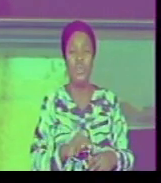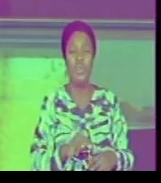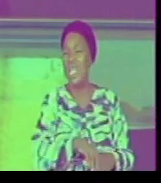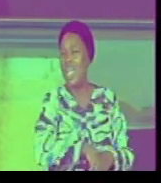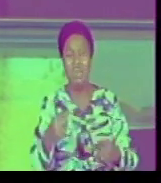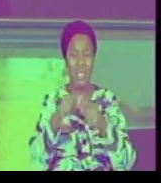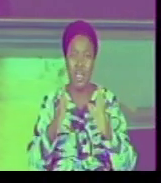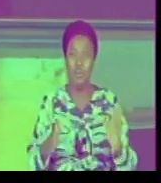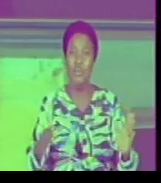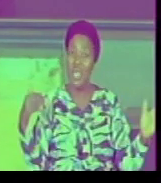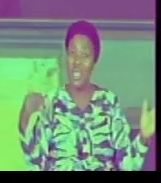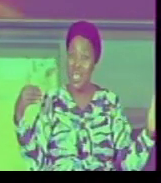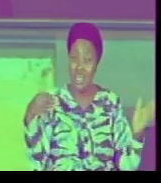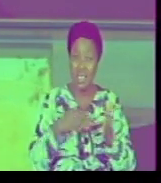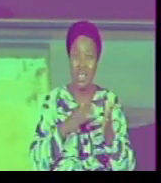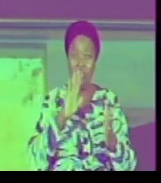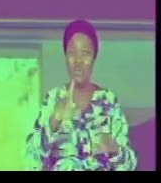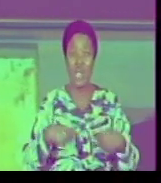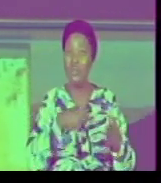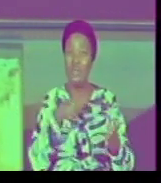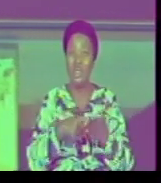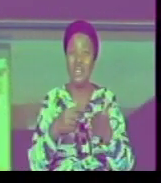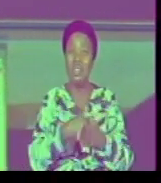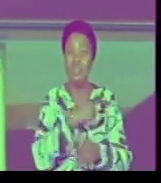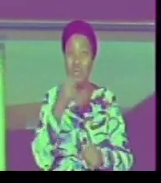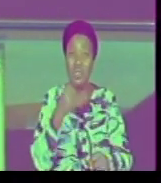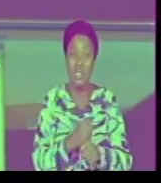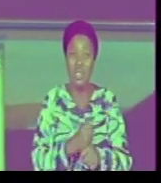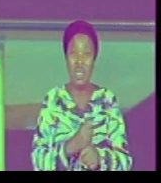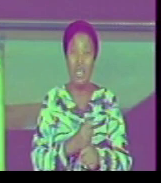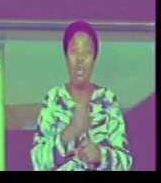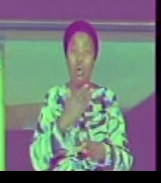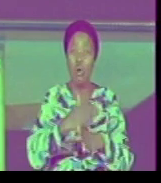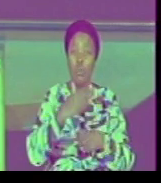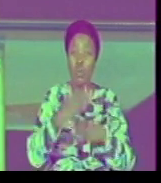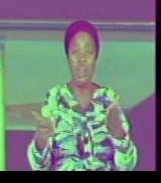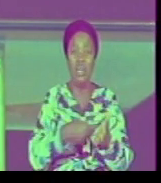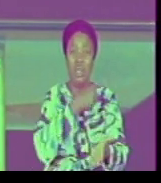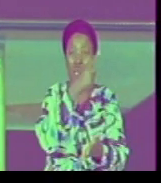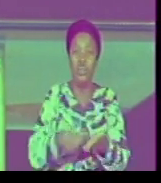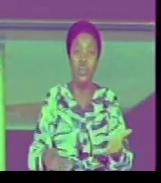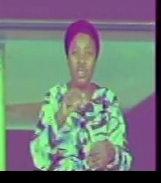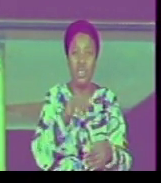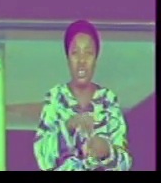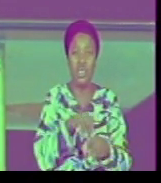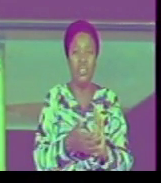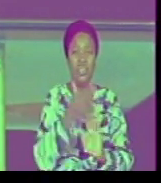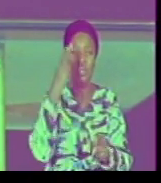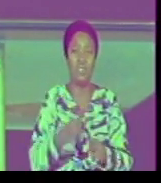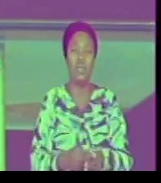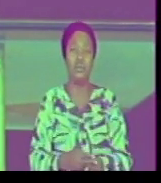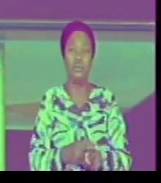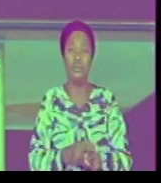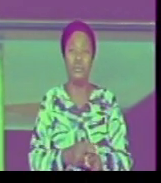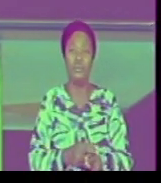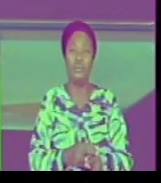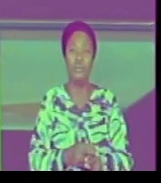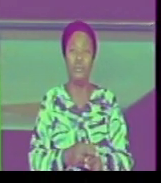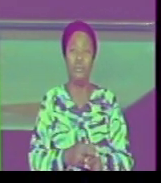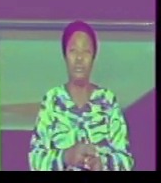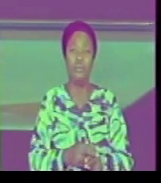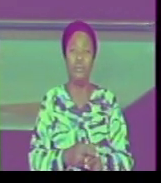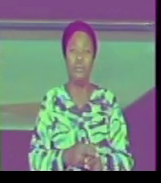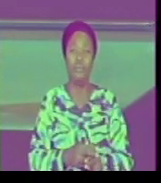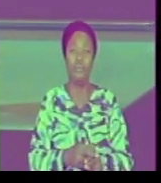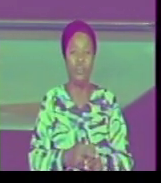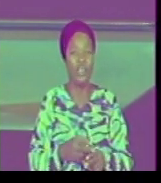your life this year, totally canceled in Jesus' name. Let me tell you